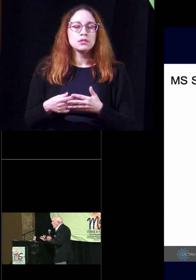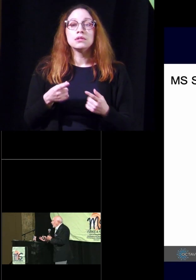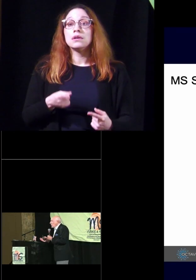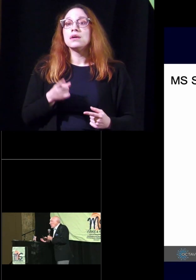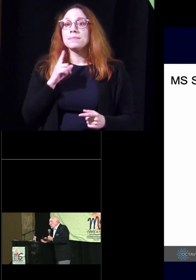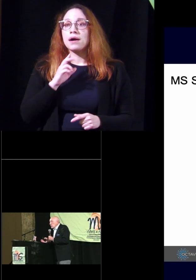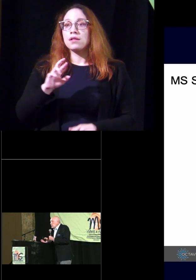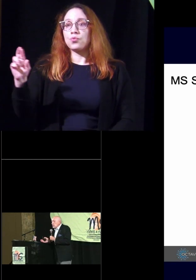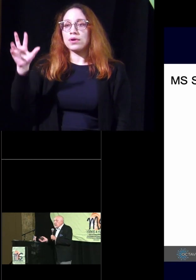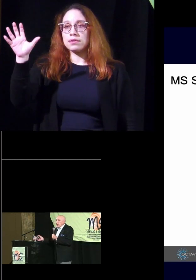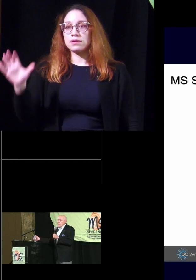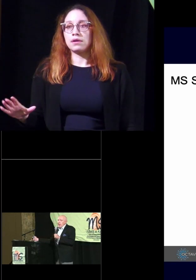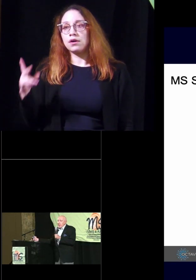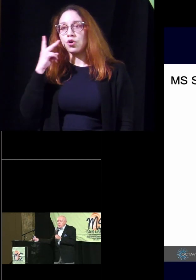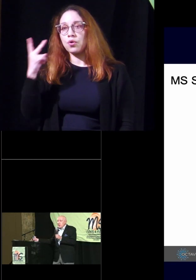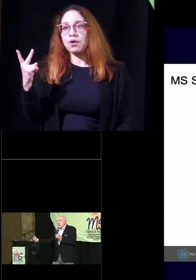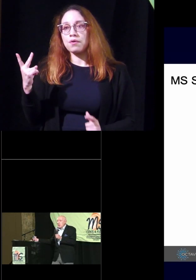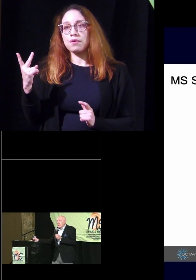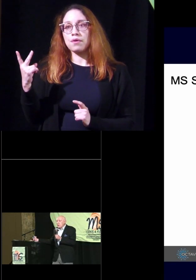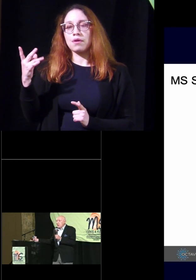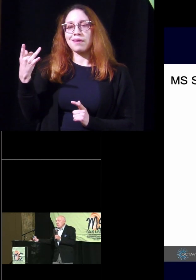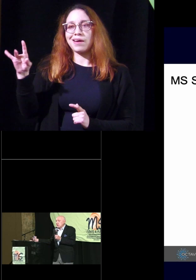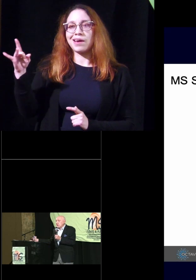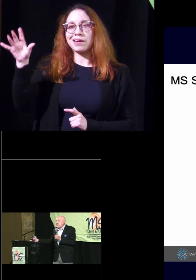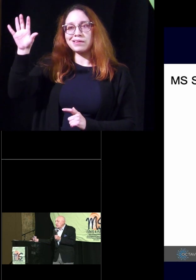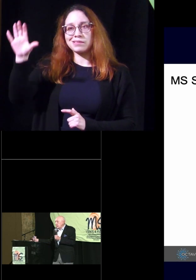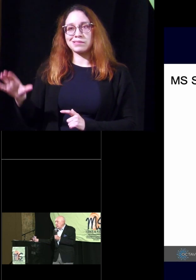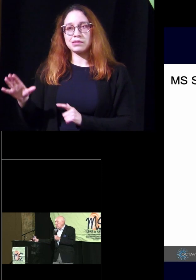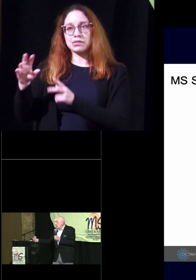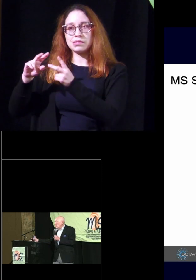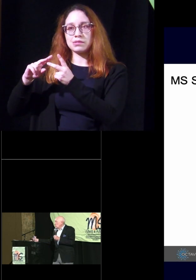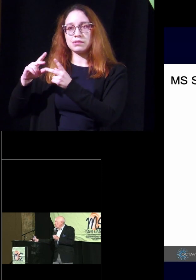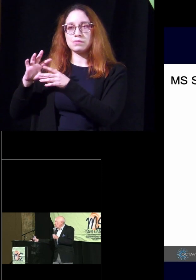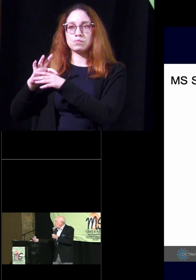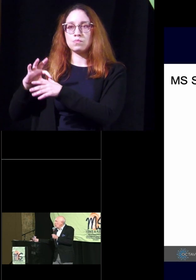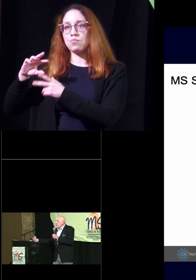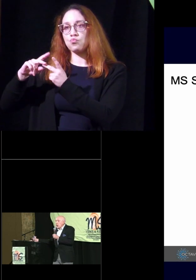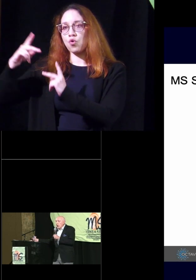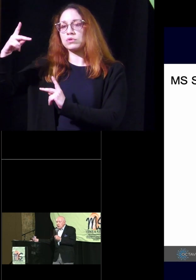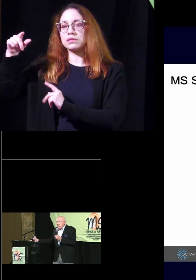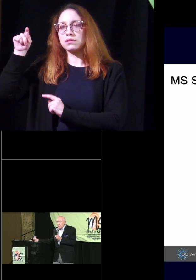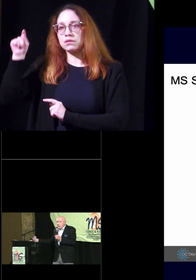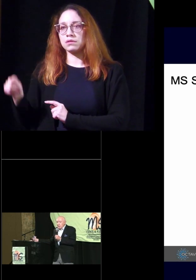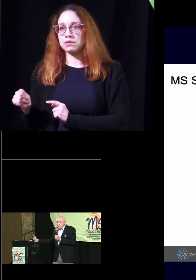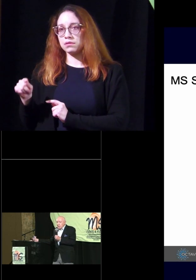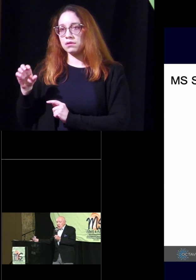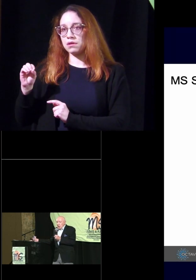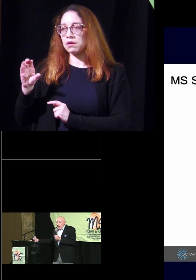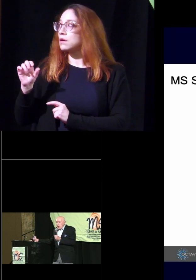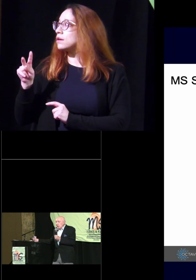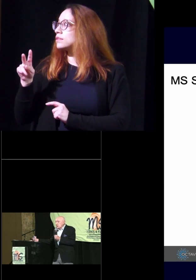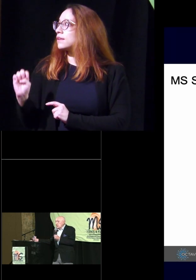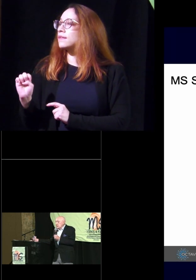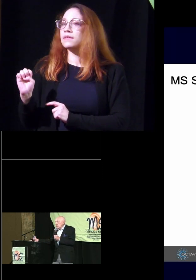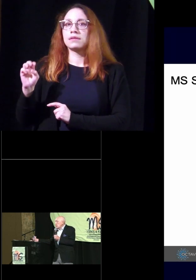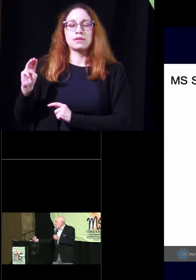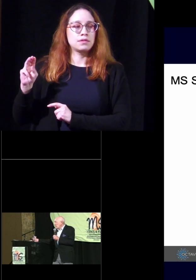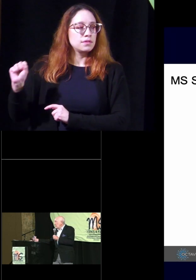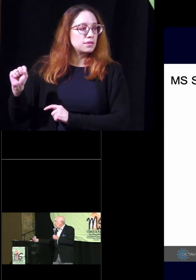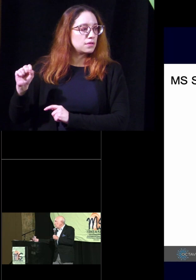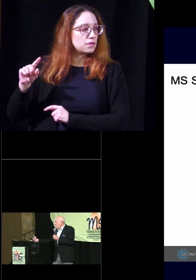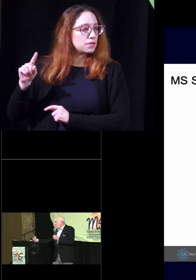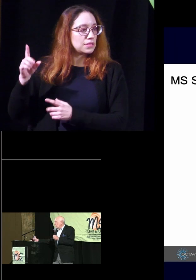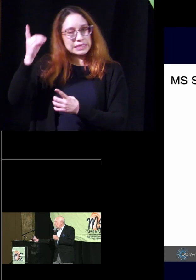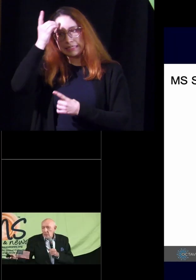right-hand side, you'll see that they have the 18 proteins listed. So this is called the Octave MS